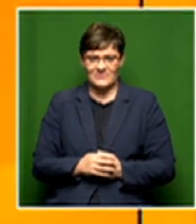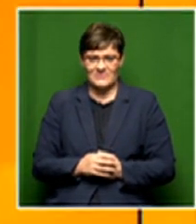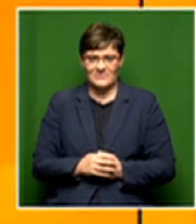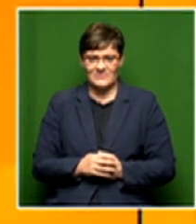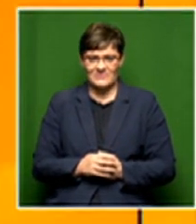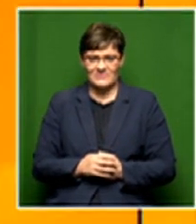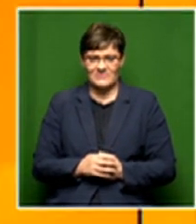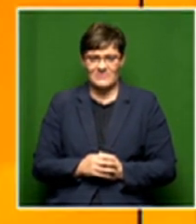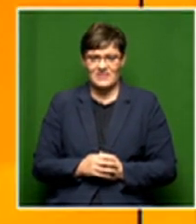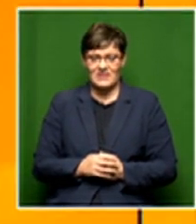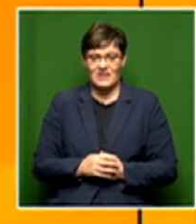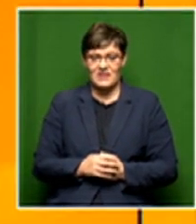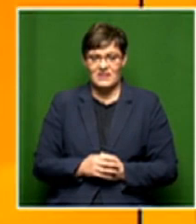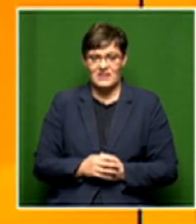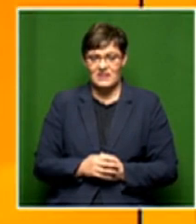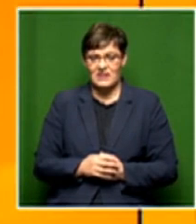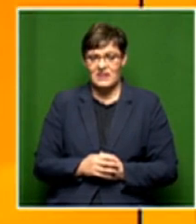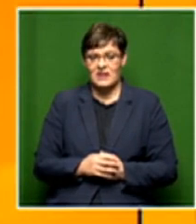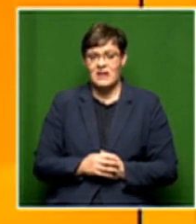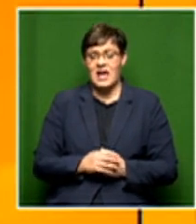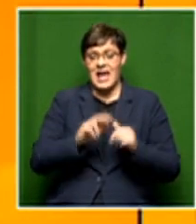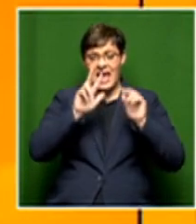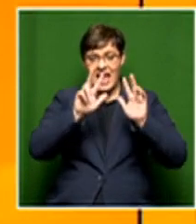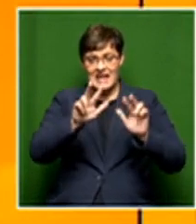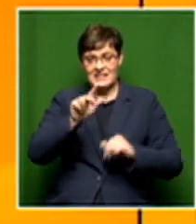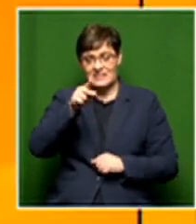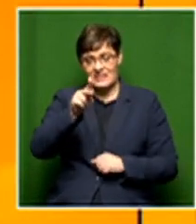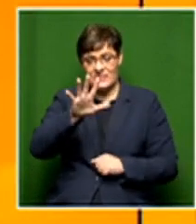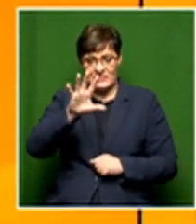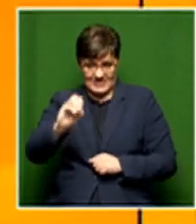It is 10 minutes before 9 o'clock, and we've recently seen a